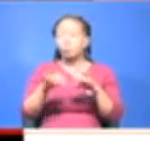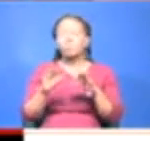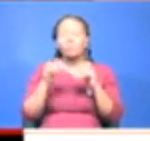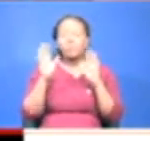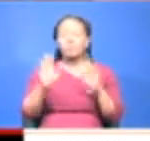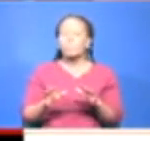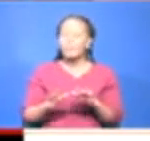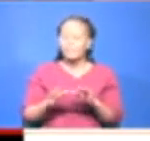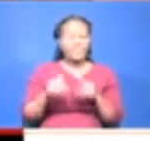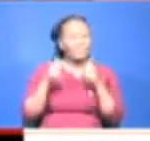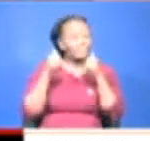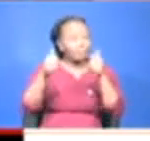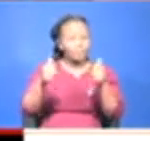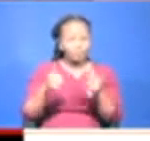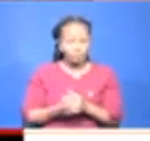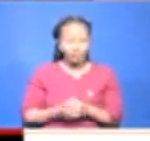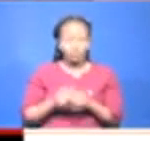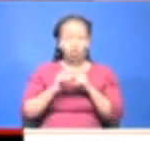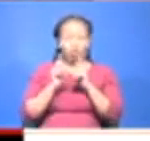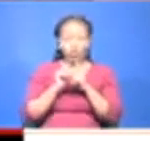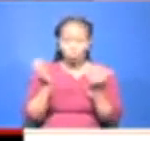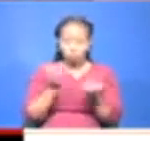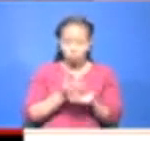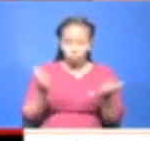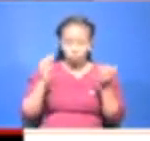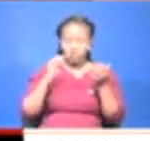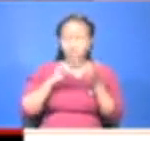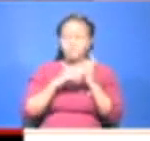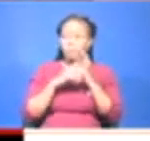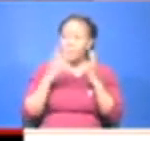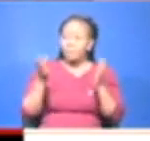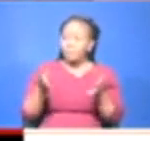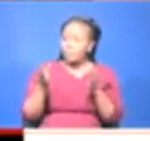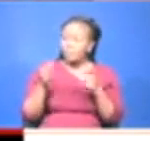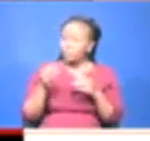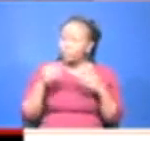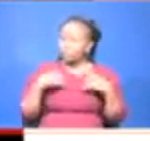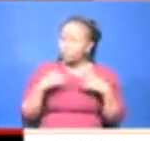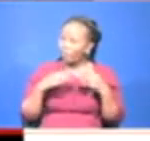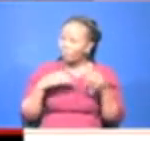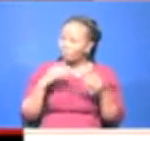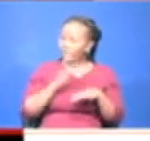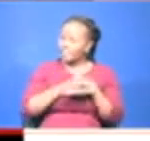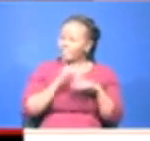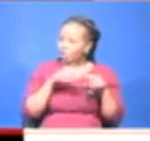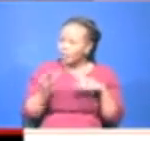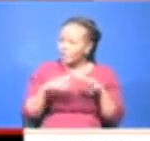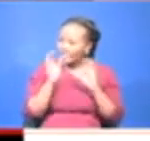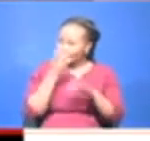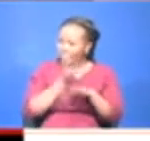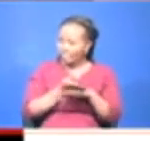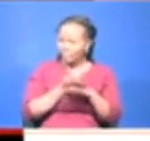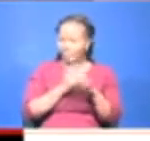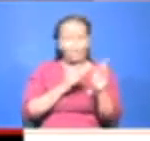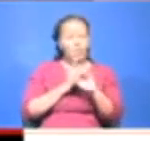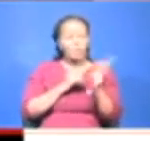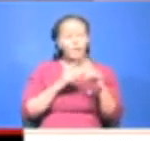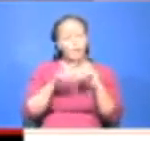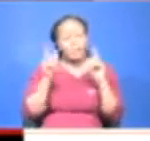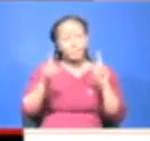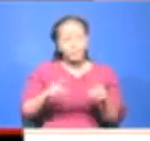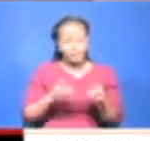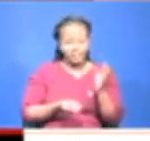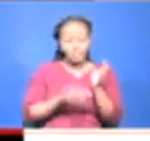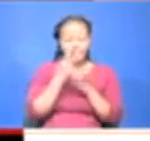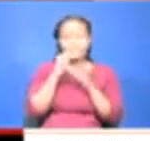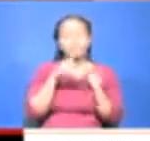even smarter. Mm-hmm. So therefore, to sniff opportunity is not difficult, but we need to create those opportunities. That